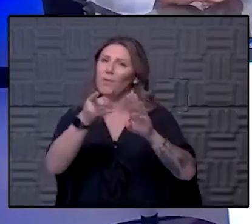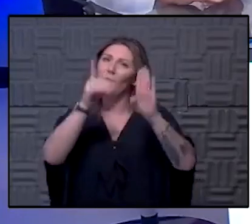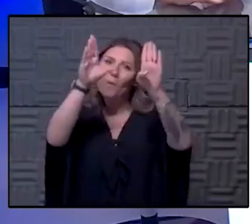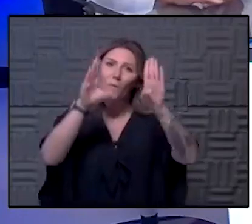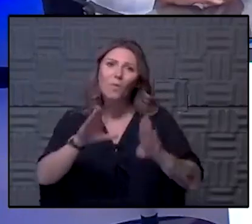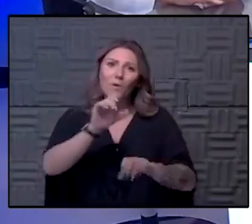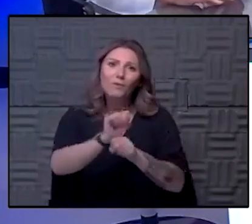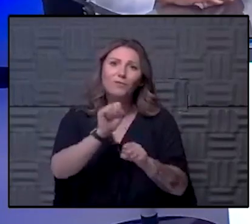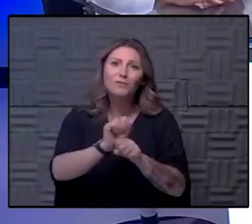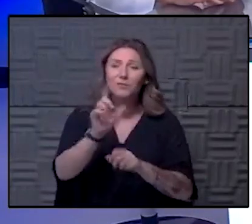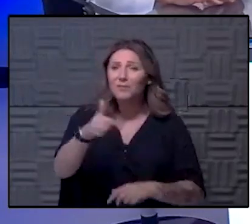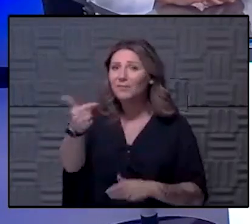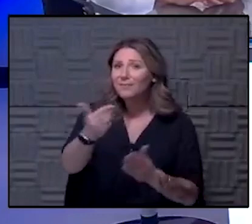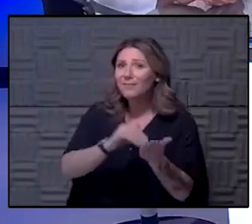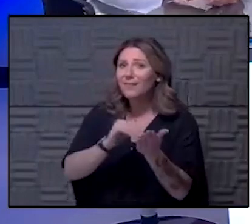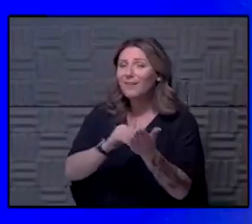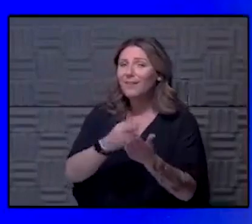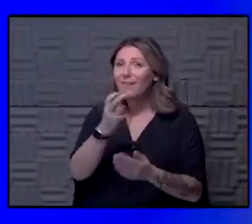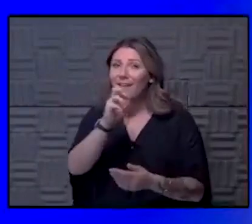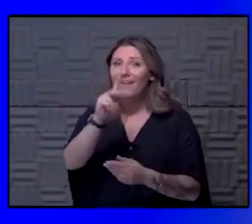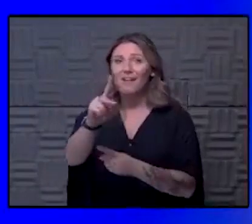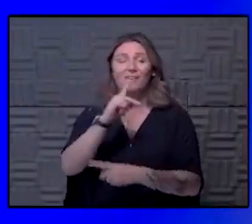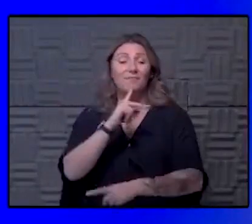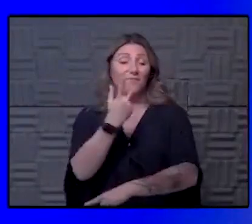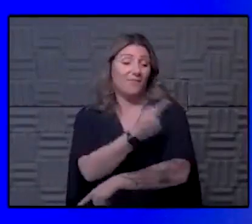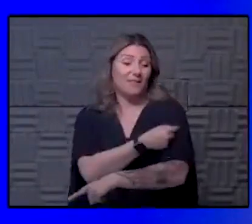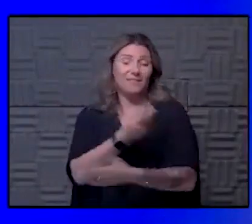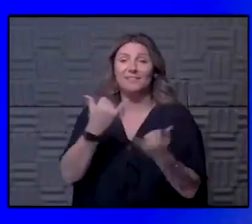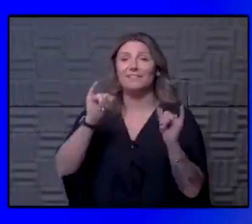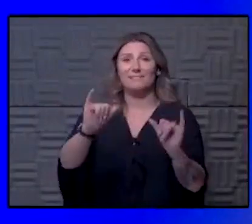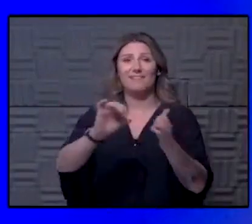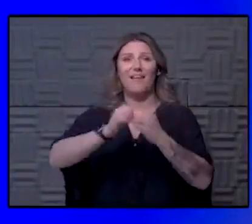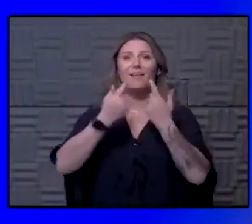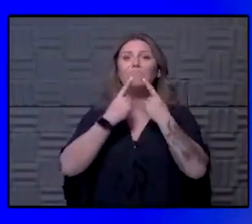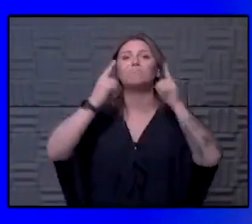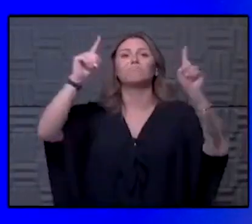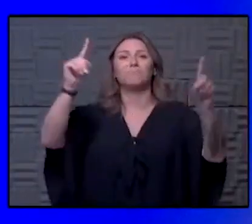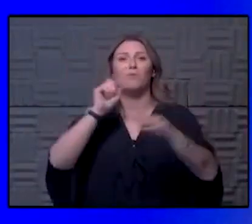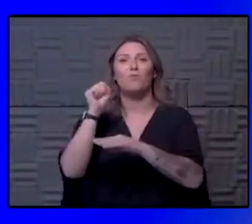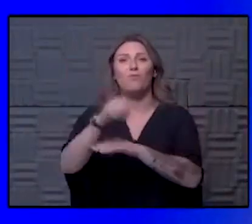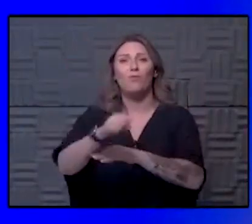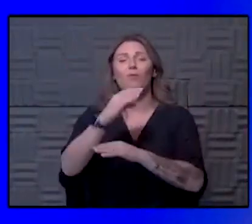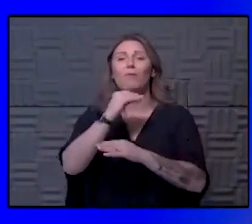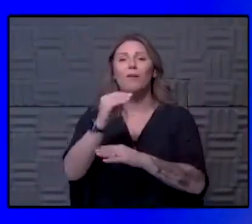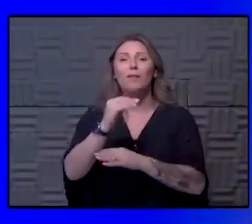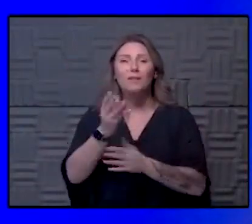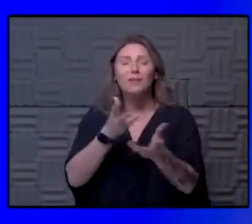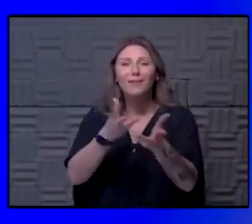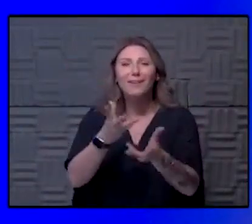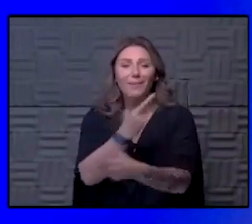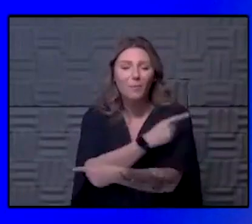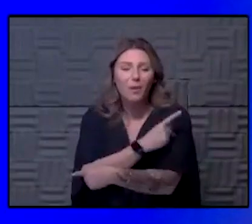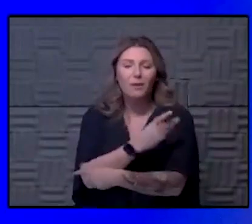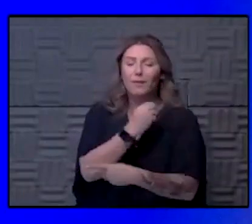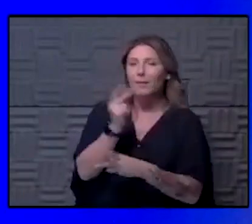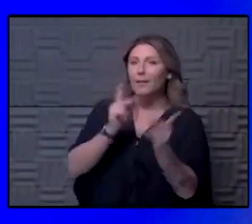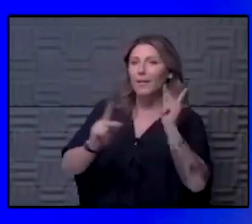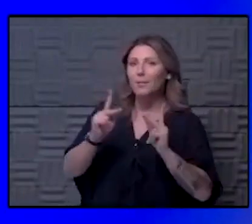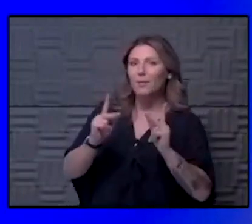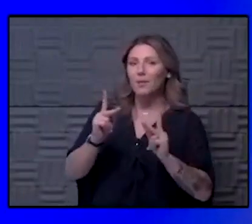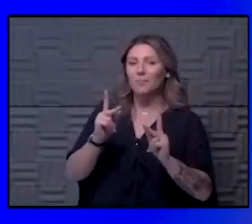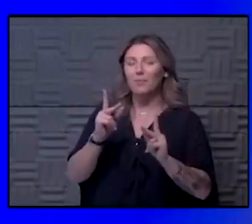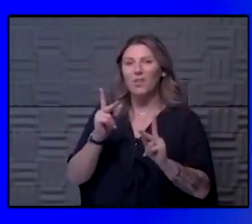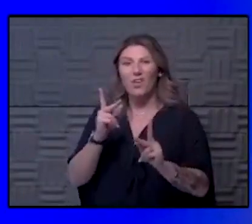Thank you for that. Yeah. Hawk? Vaccinations are still going to be our way out of here. We want to continue to talk to those patients and those people that are